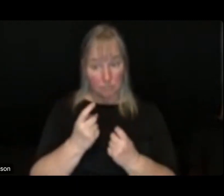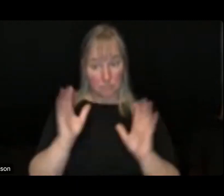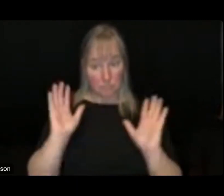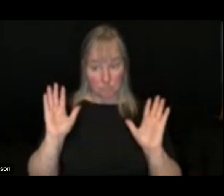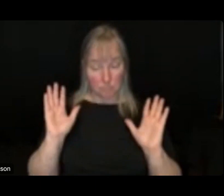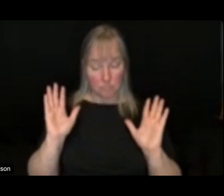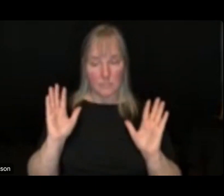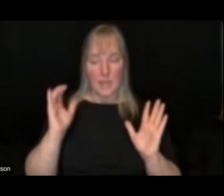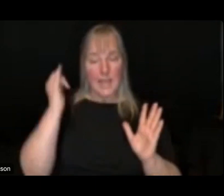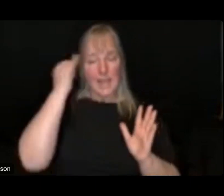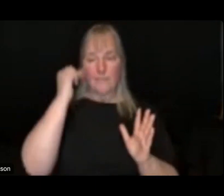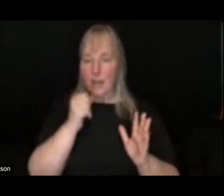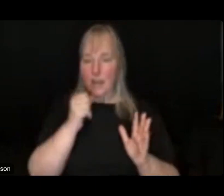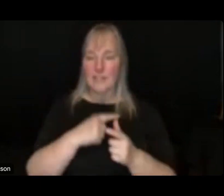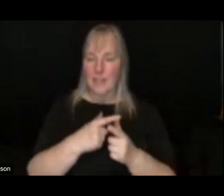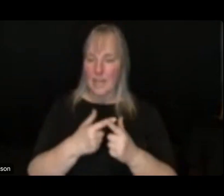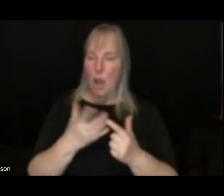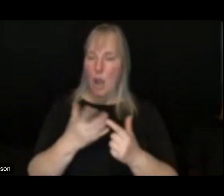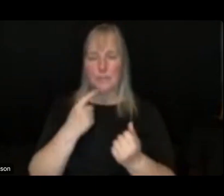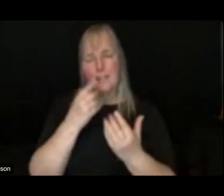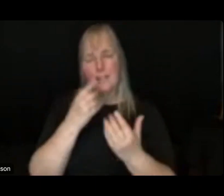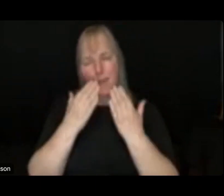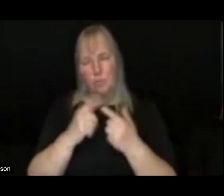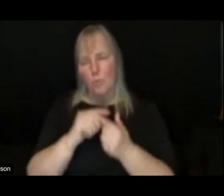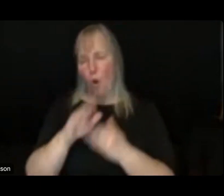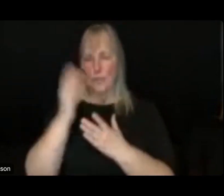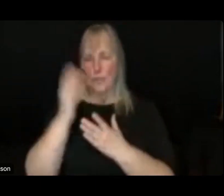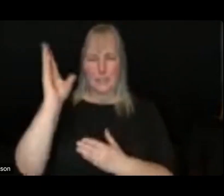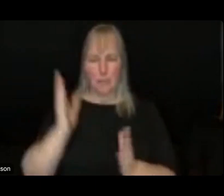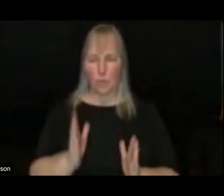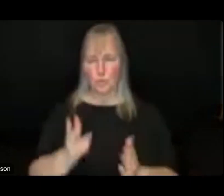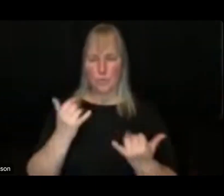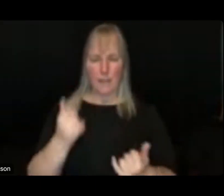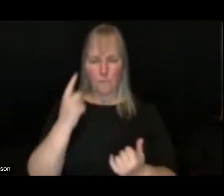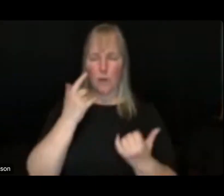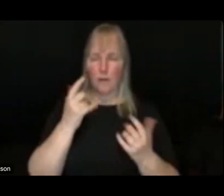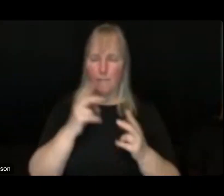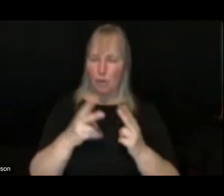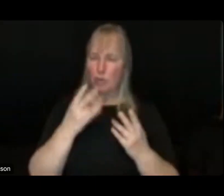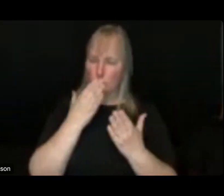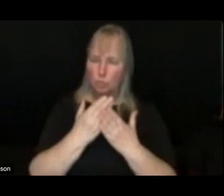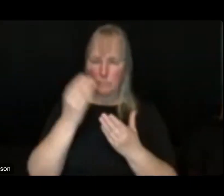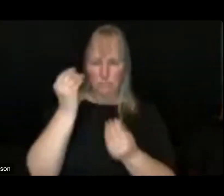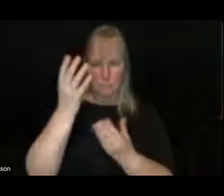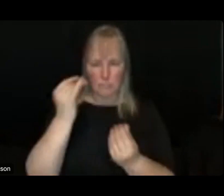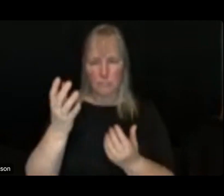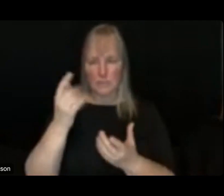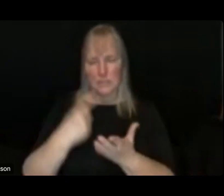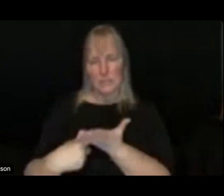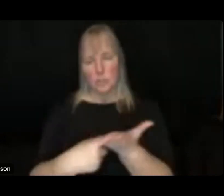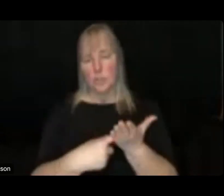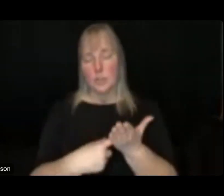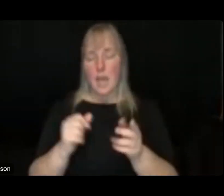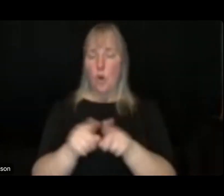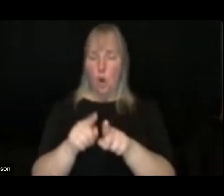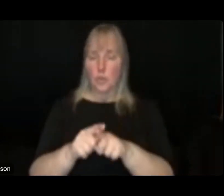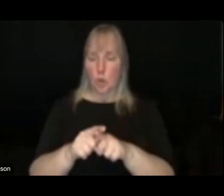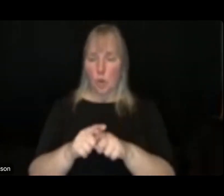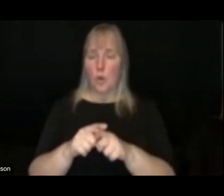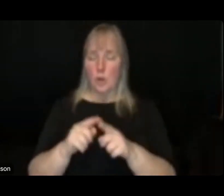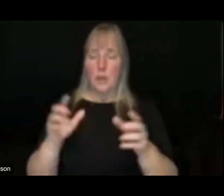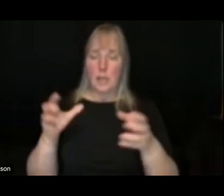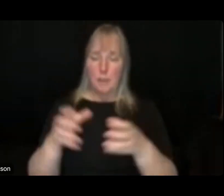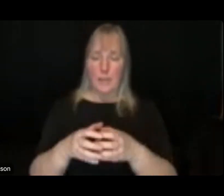thank all the speakers today for very informative discussion, and also thanks to committee members for really great